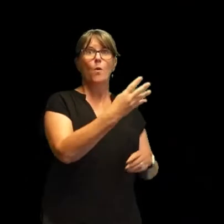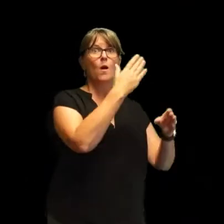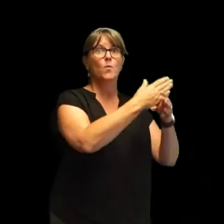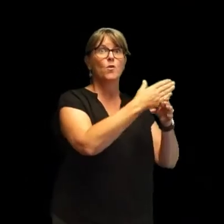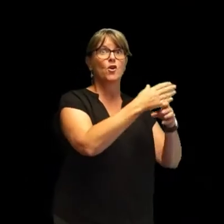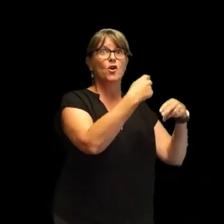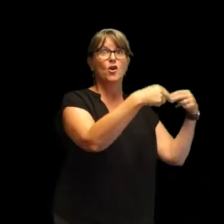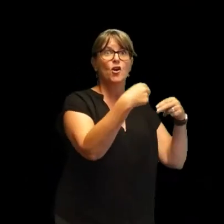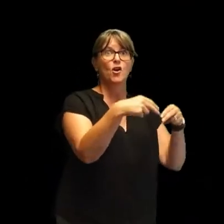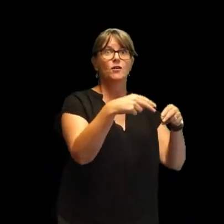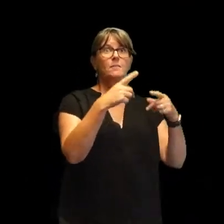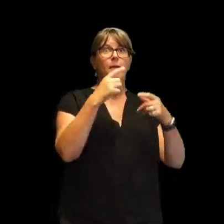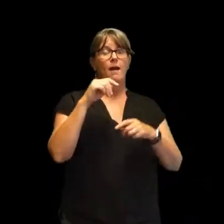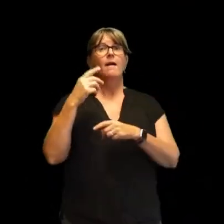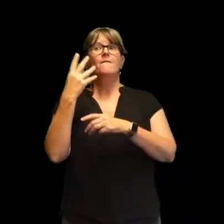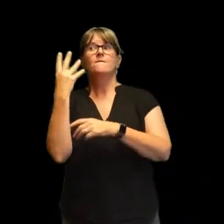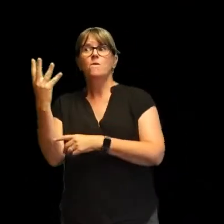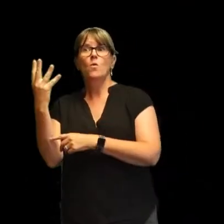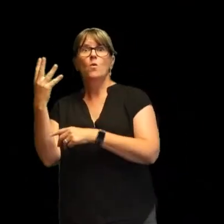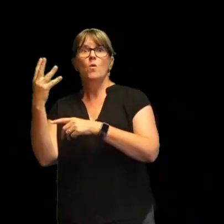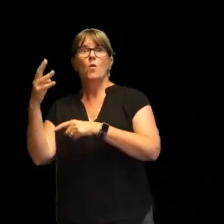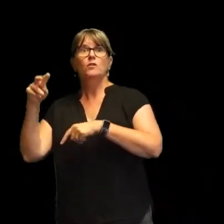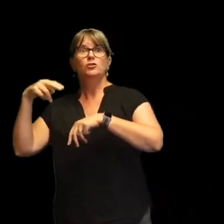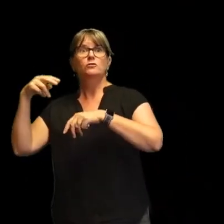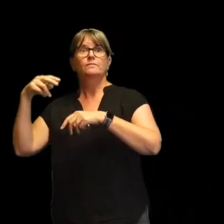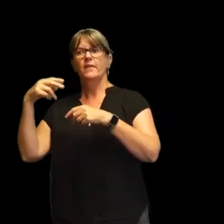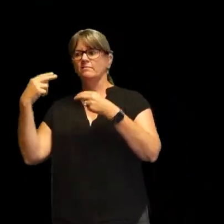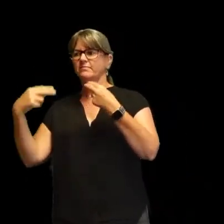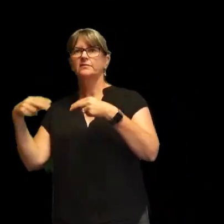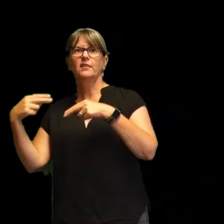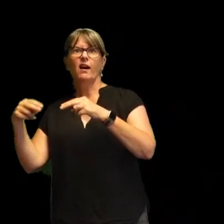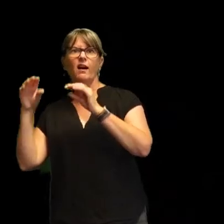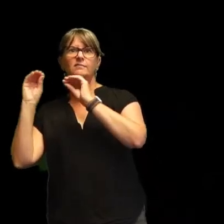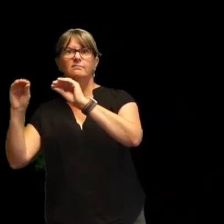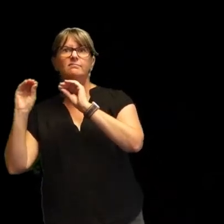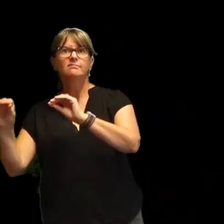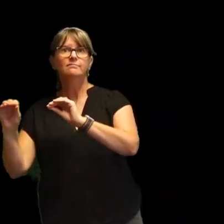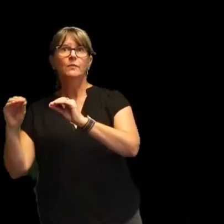by 4 choreographers with the audience seated on 4 sides.